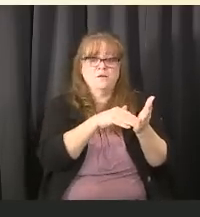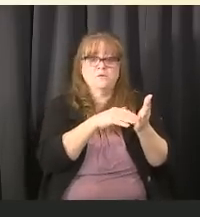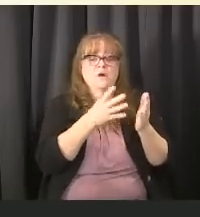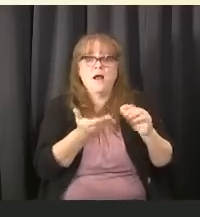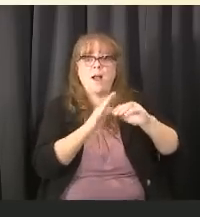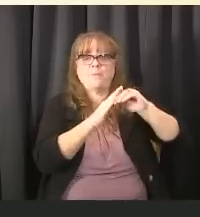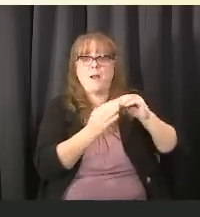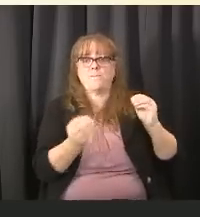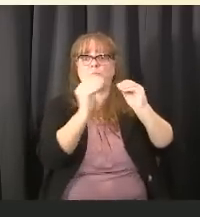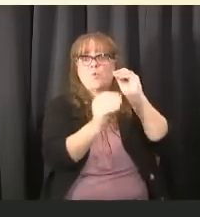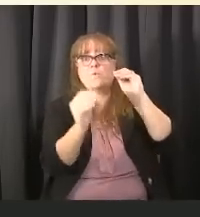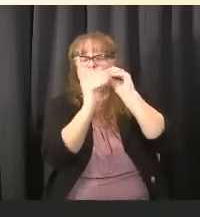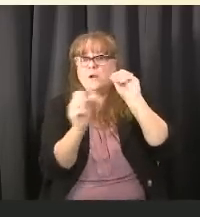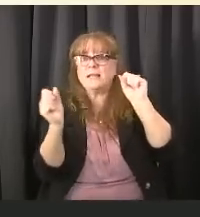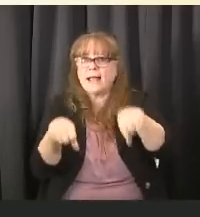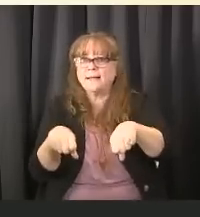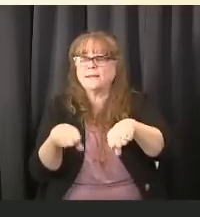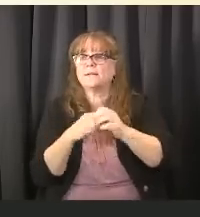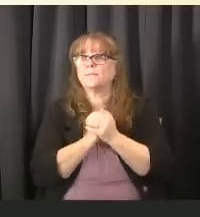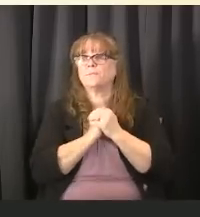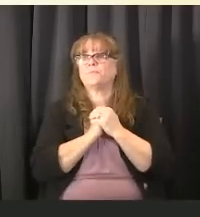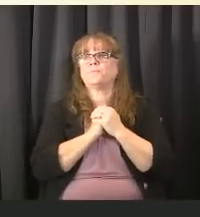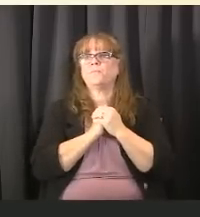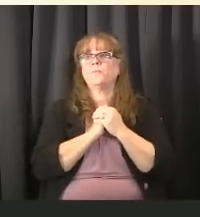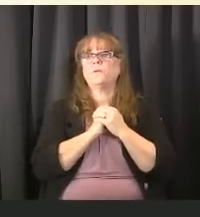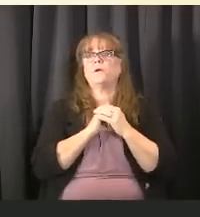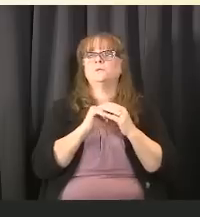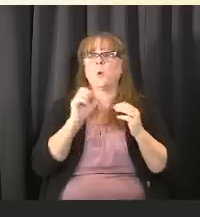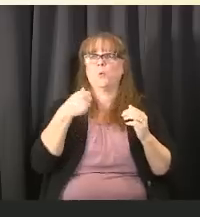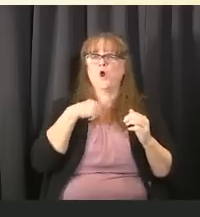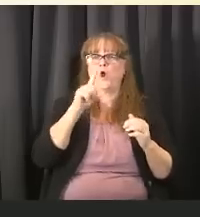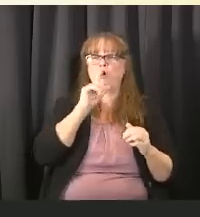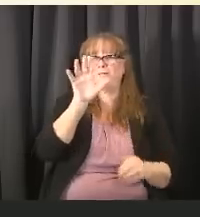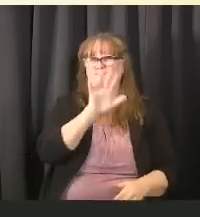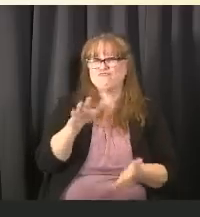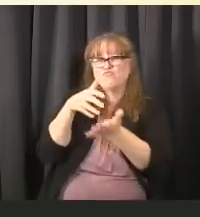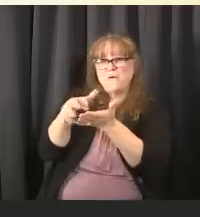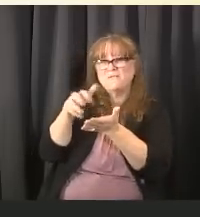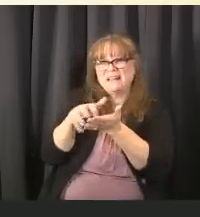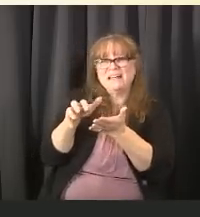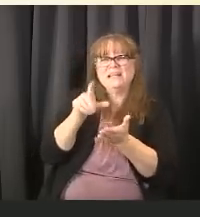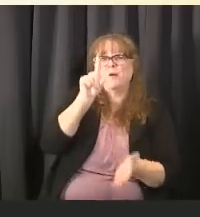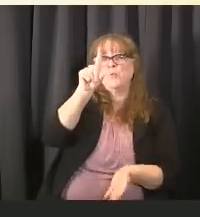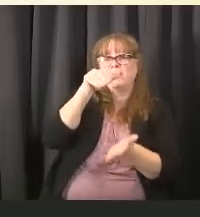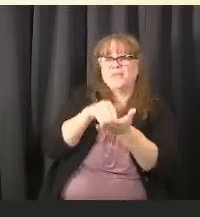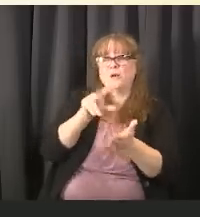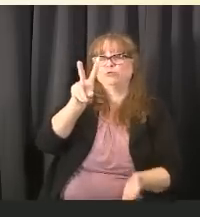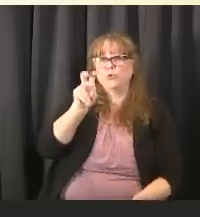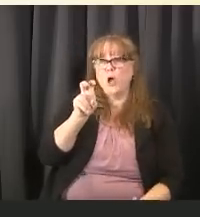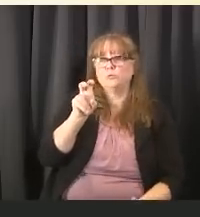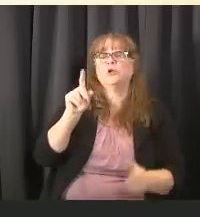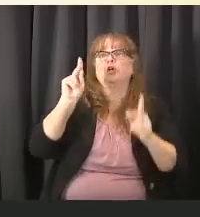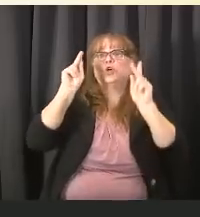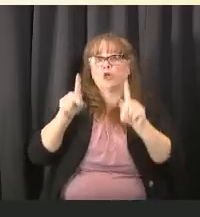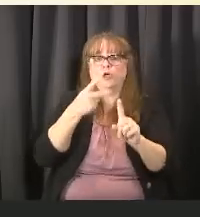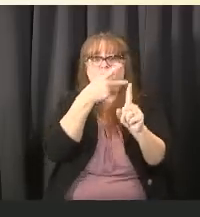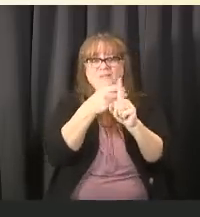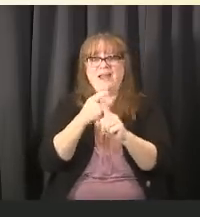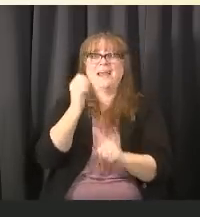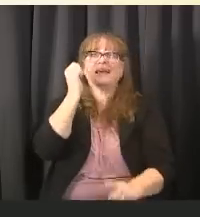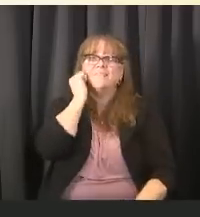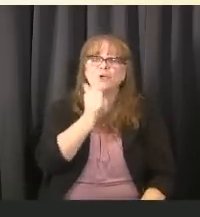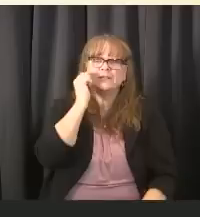we're about up to 1,200 individuals we can vaccinate per day throughout our system. And again, naturally, as